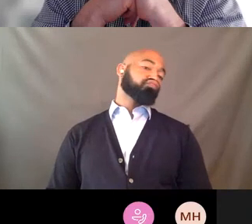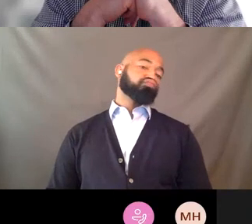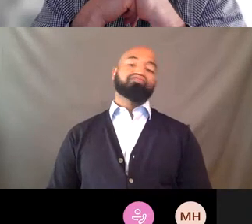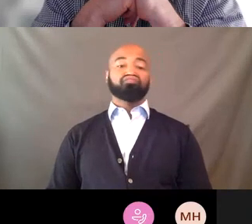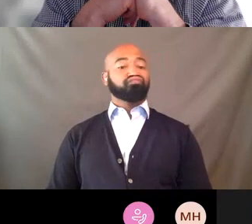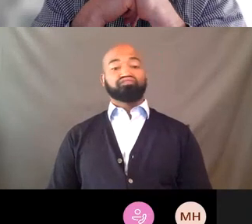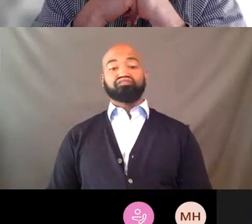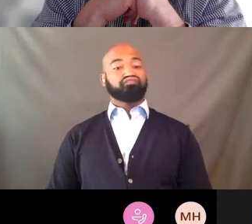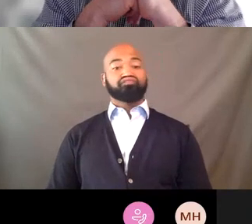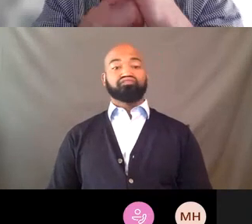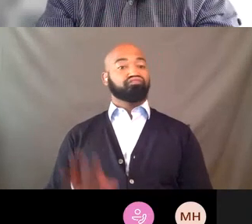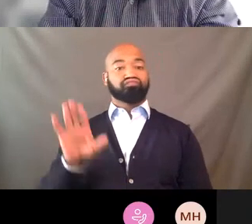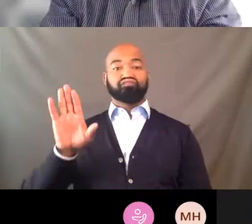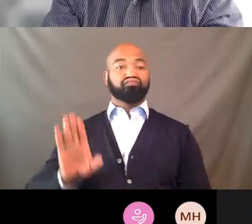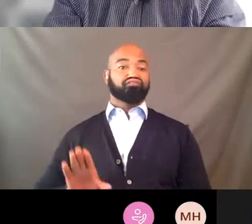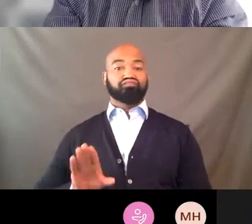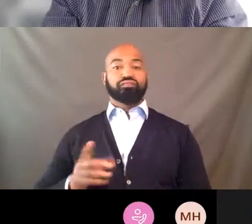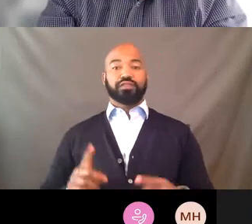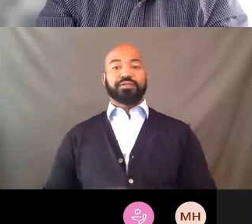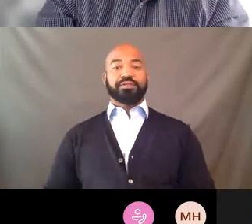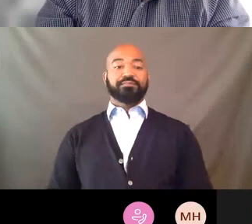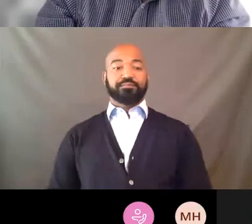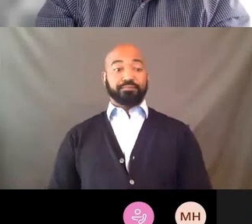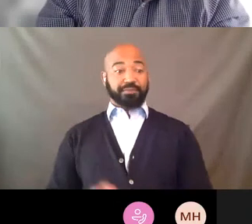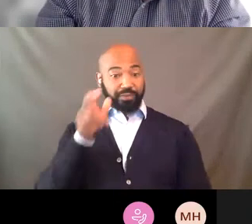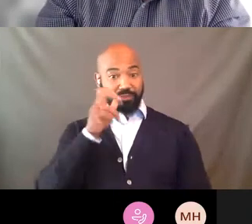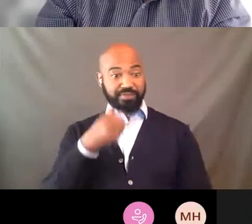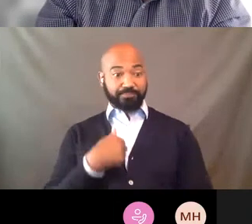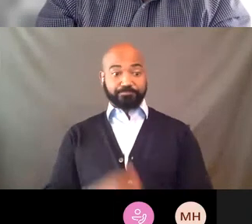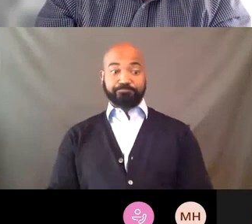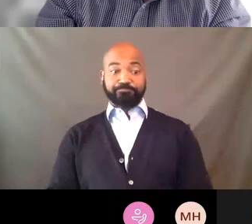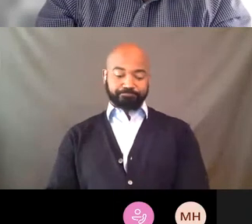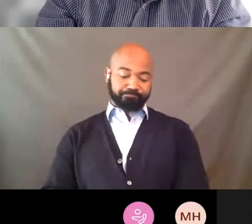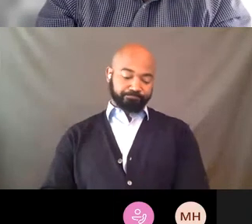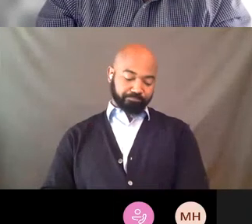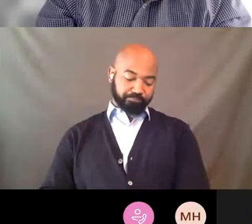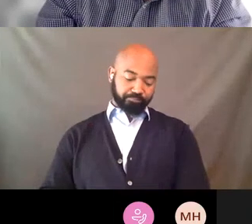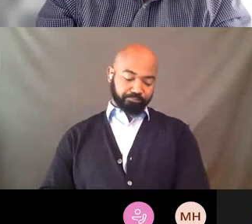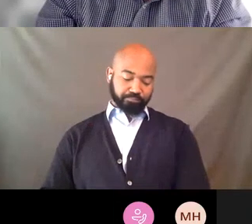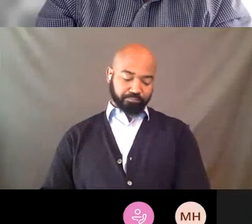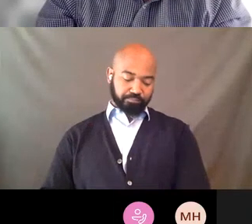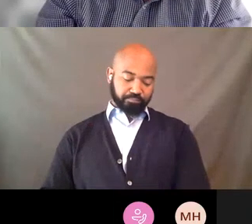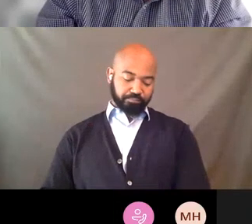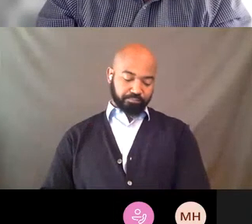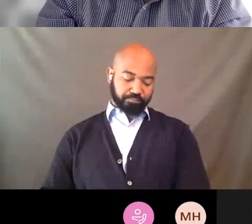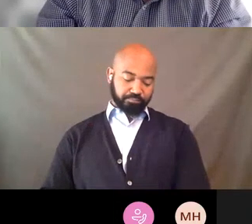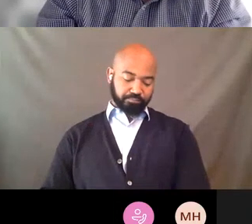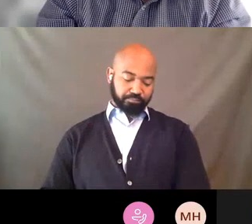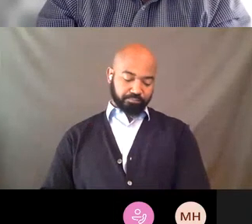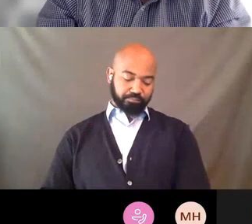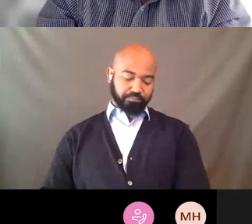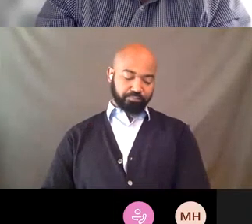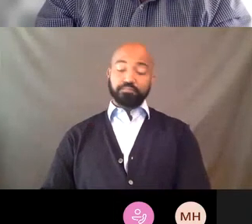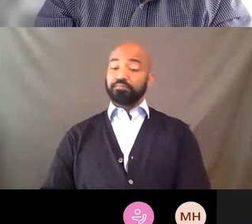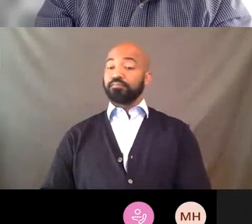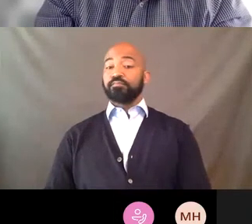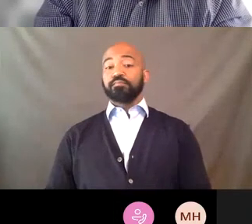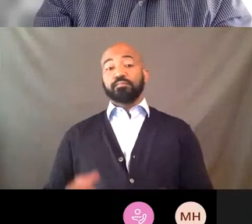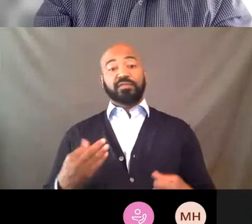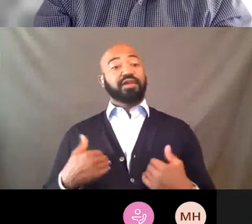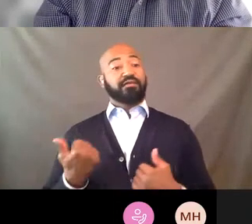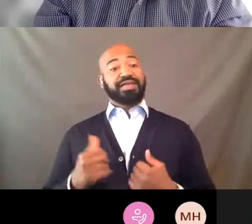Not anymore. Can you hear me? Yep. Yeah, Okay. not anymore. Well, if there are any other questions, I